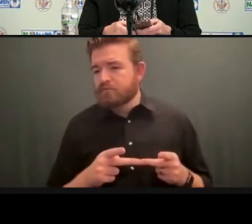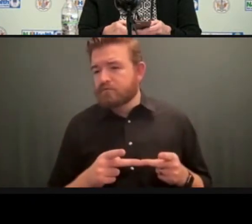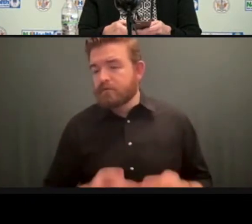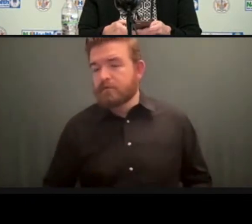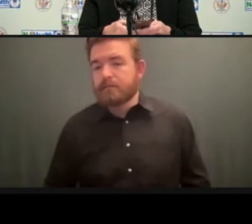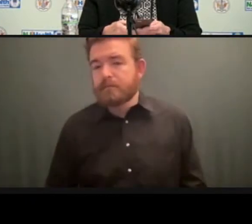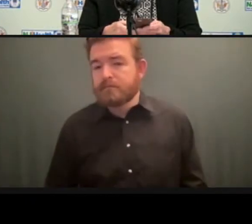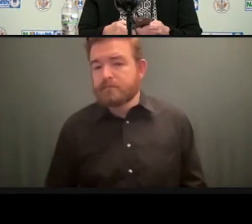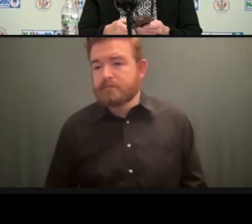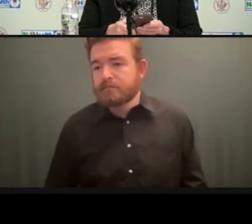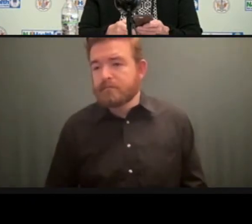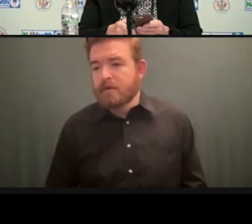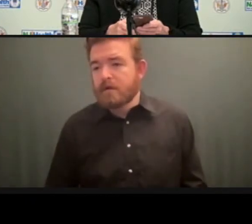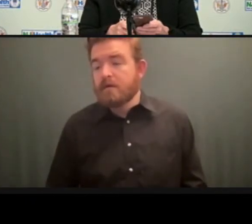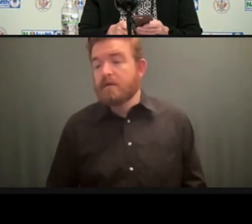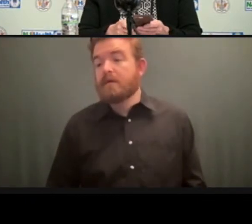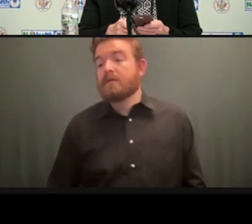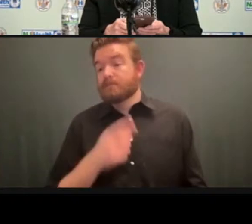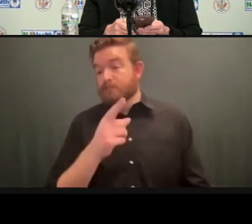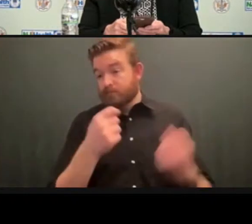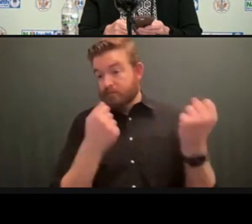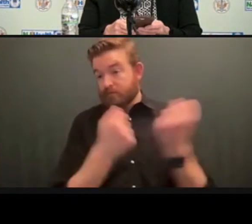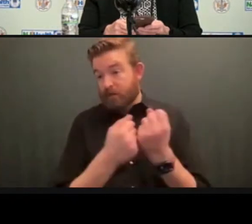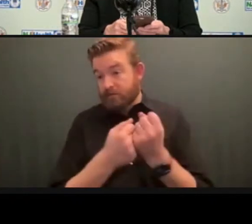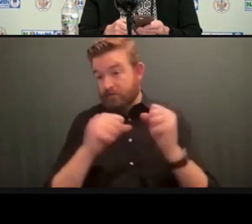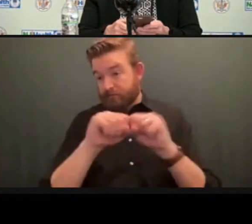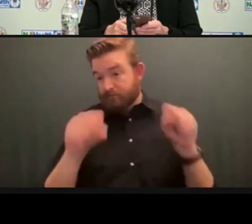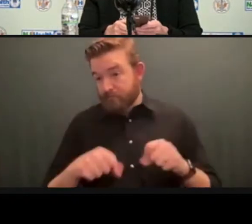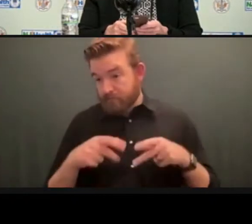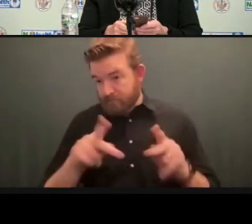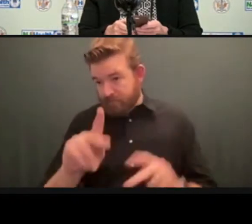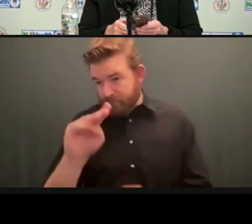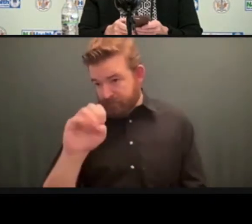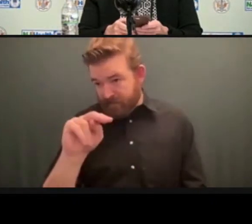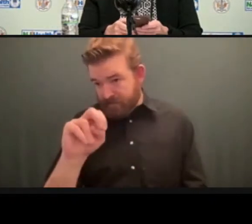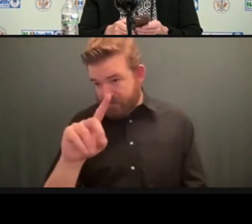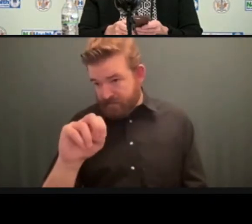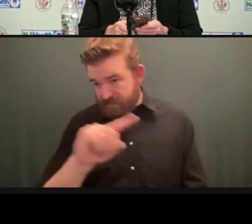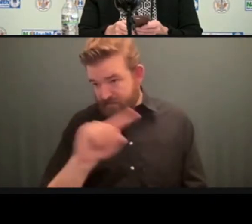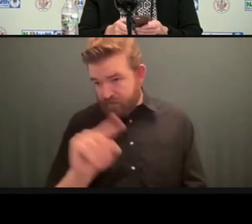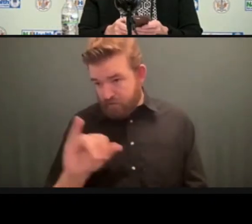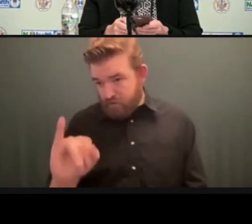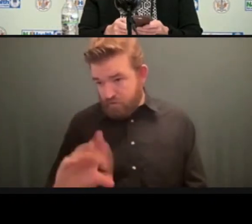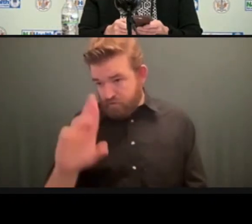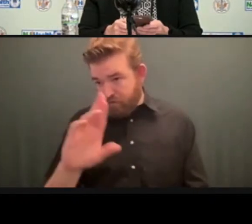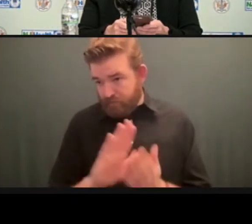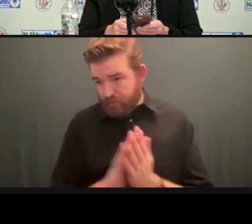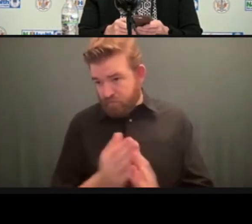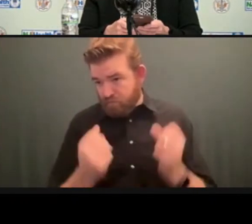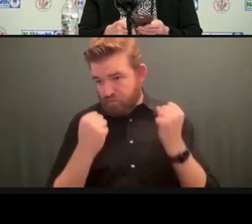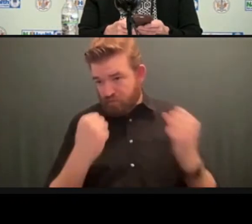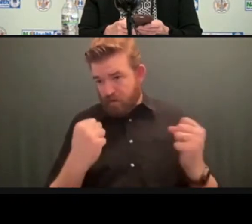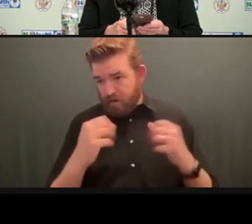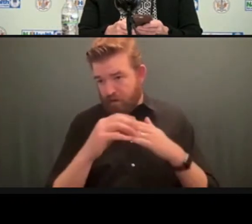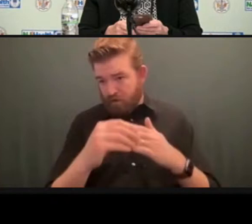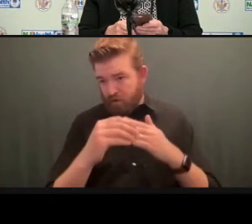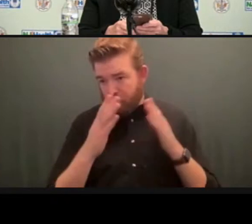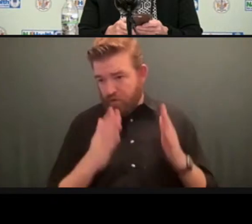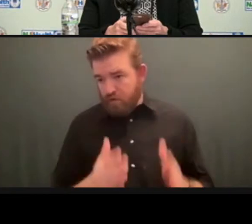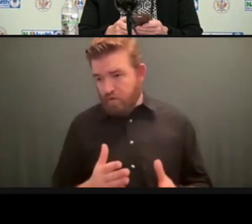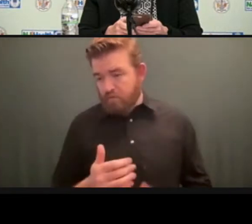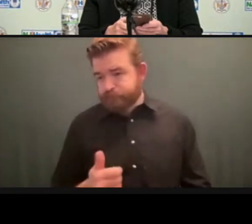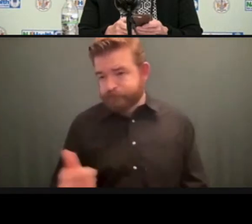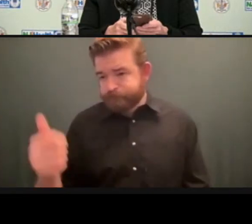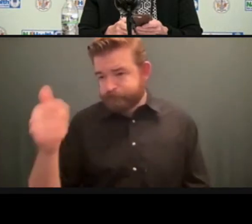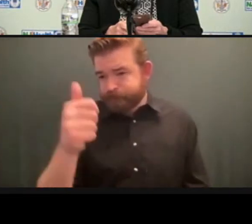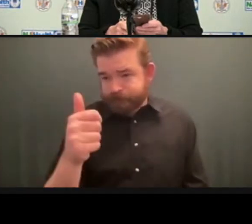frontrunners? Do you have any comment on Redistricting Commission tiebreaker John Wallace's reasoning that he picked the Democratic congressional map this